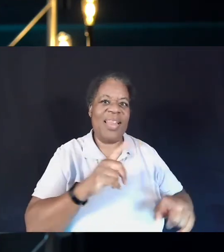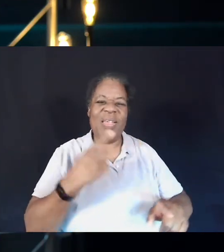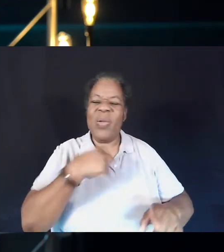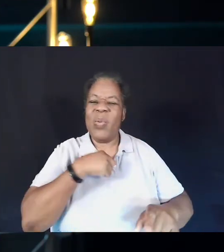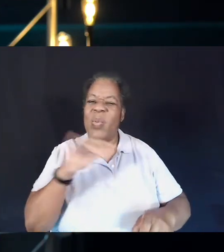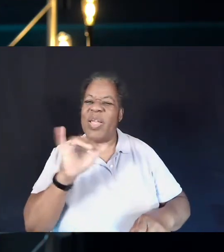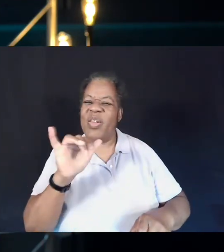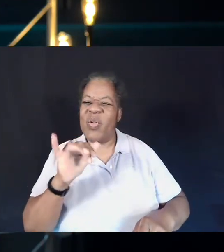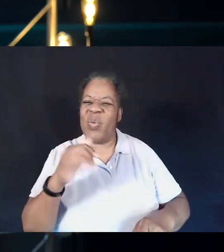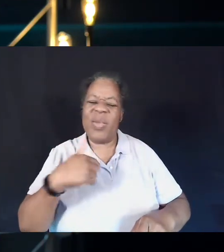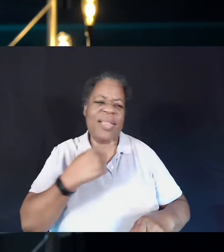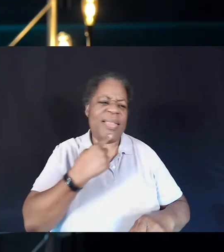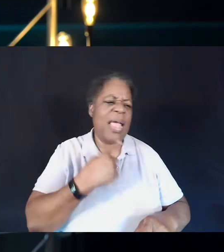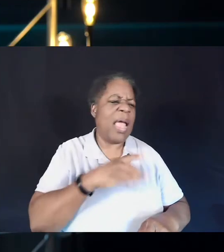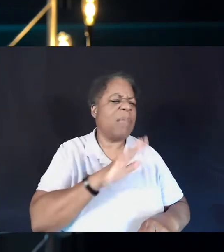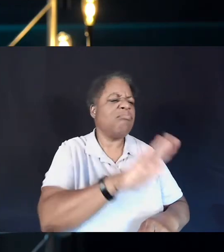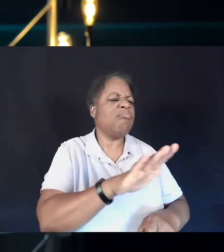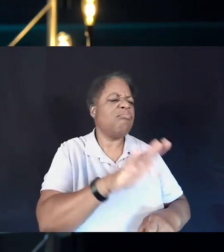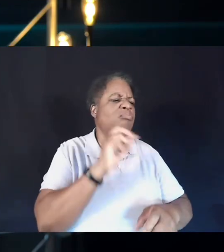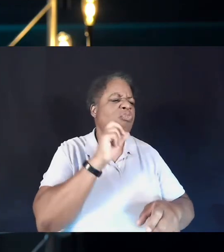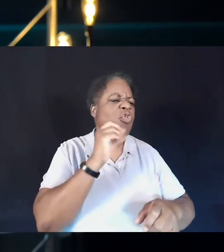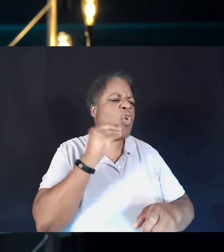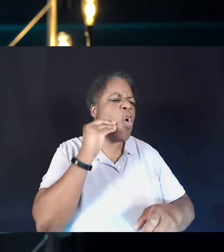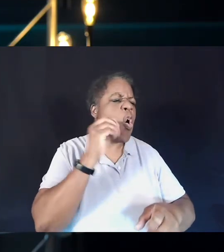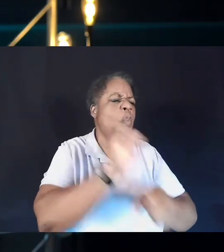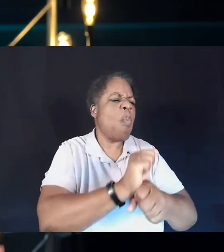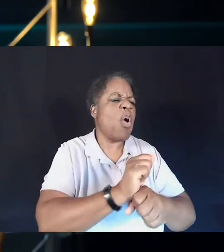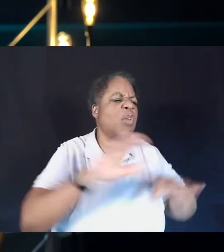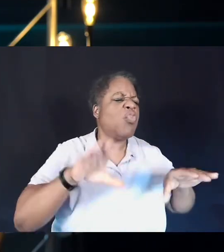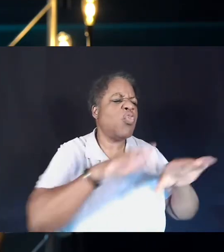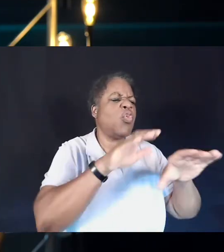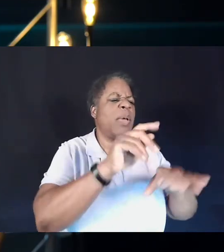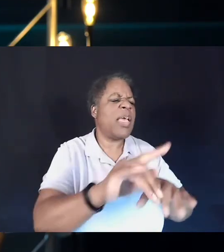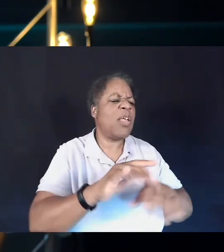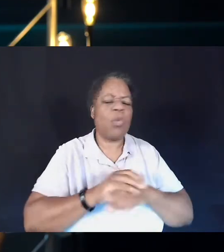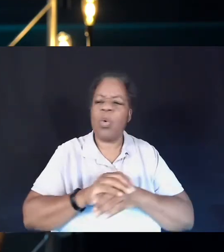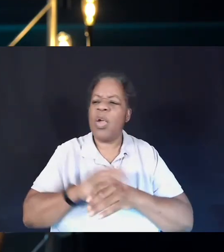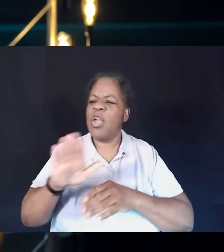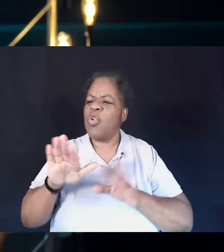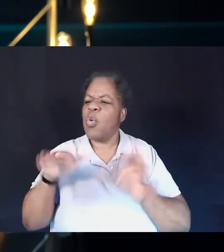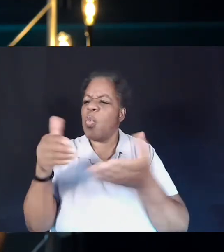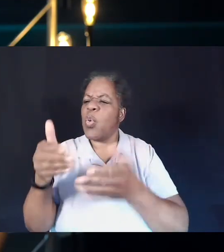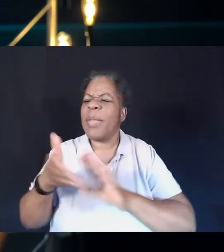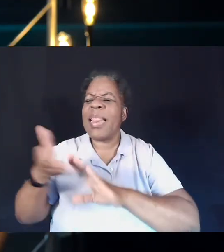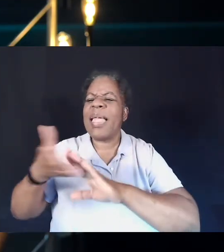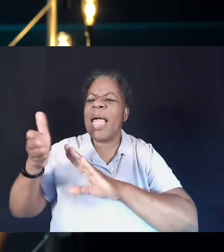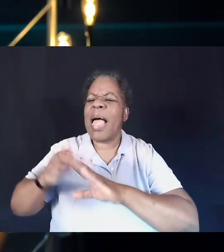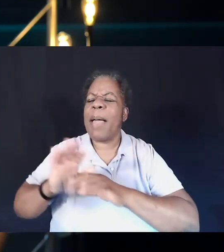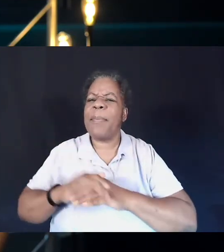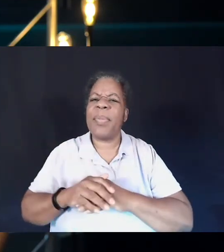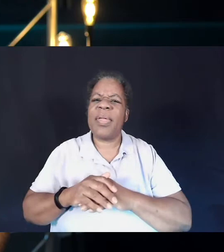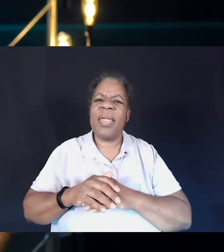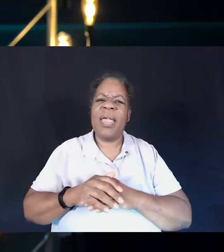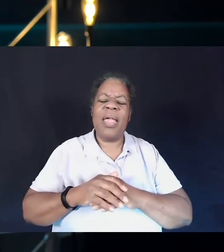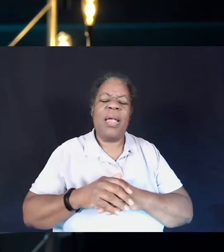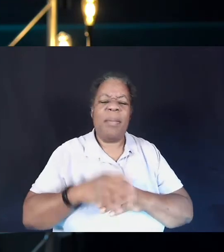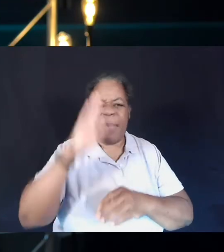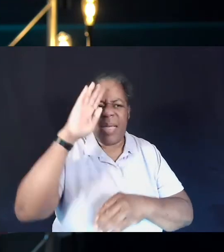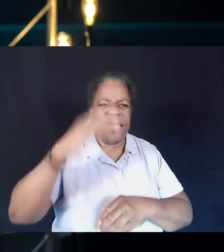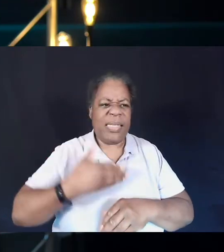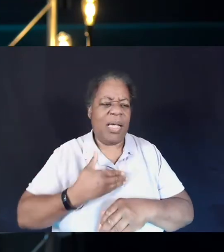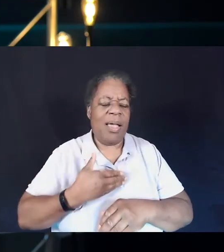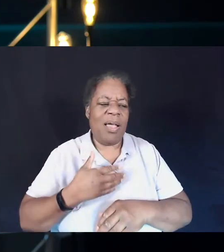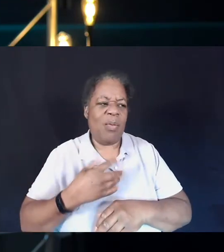homework or clean up your room. Or as my four-year-old says to me at almost every meal, bring me my milk cup. And I always have